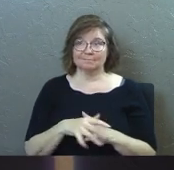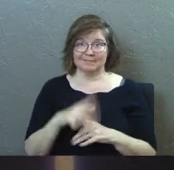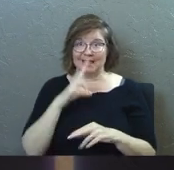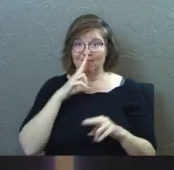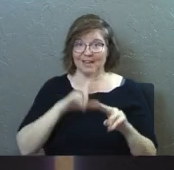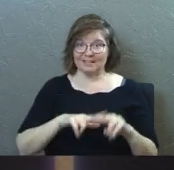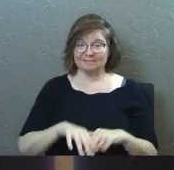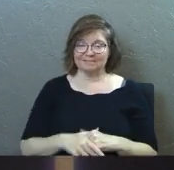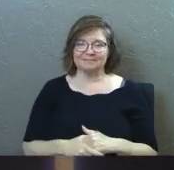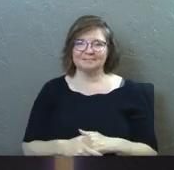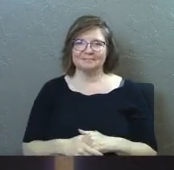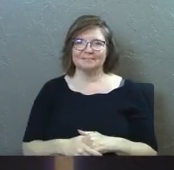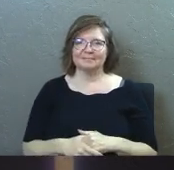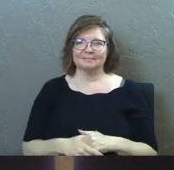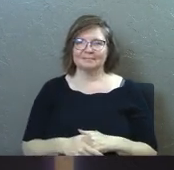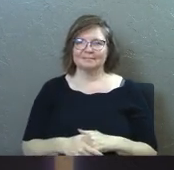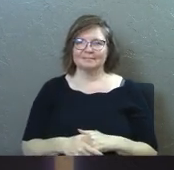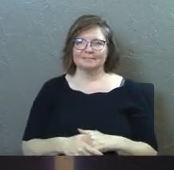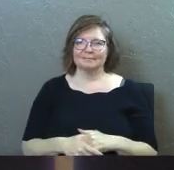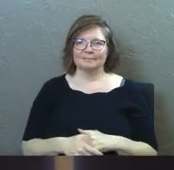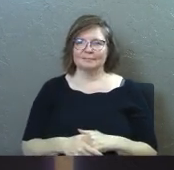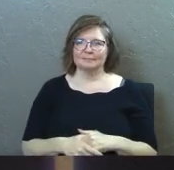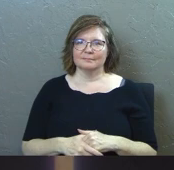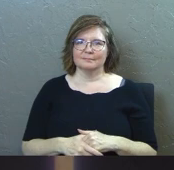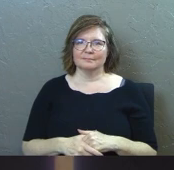Isn't that fun?